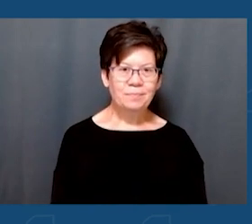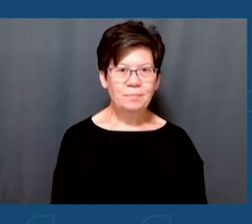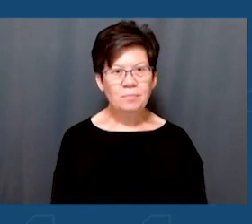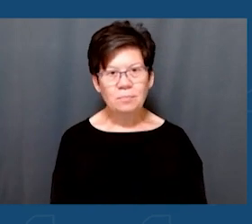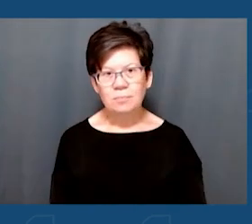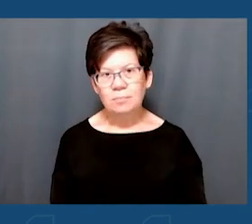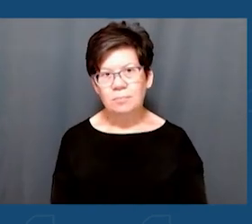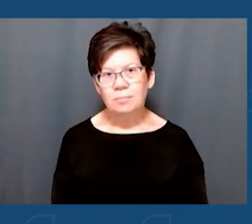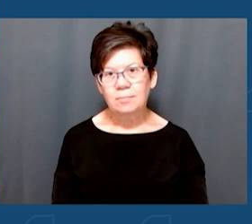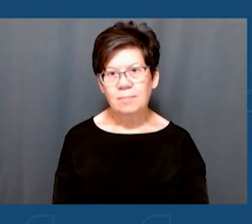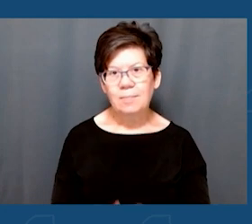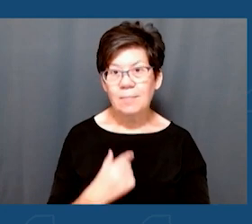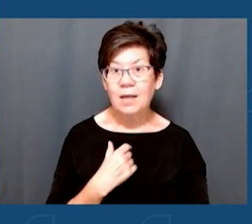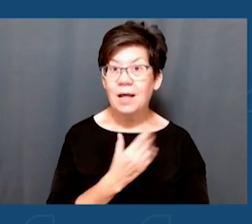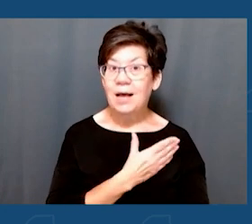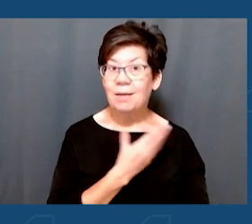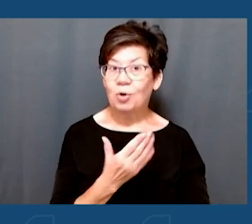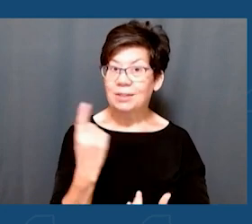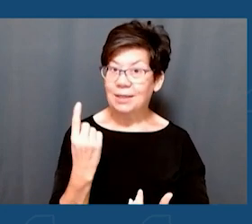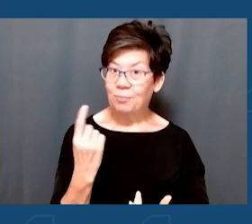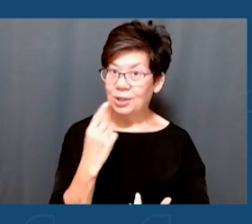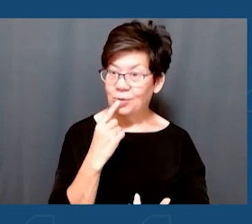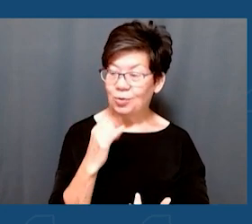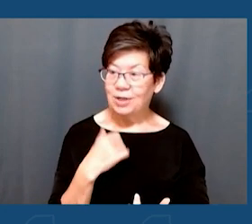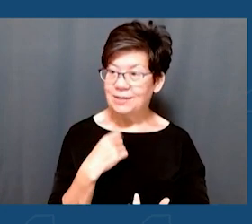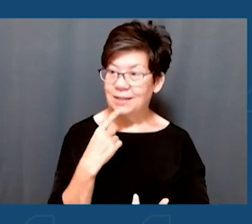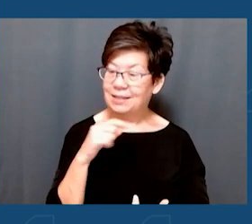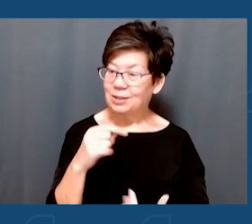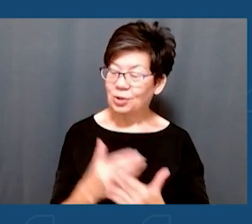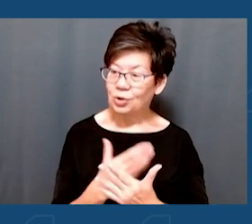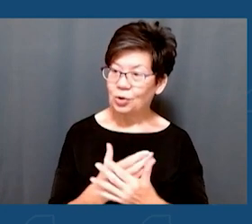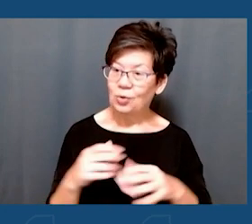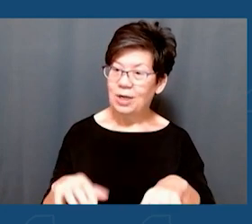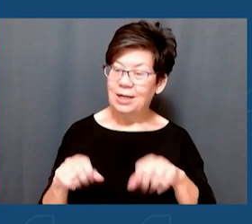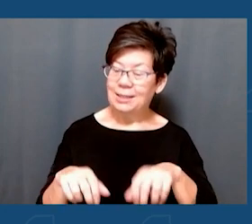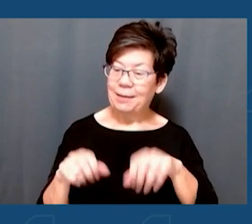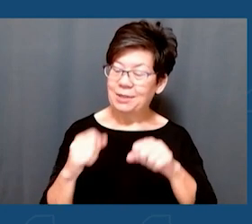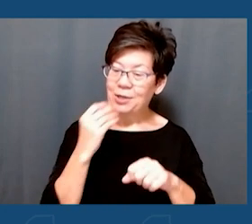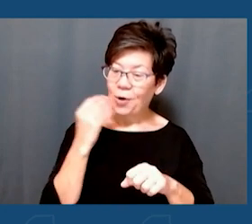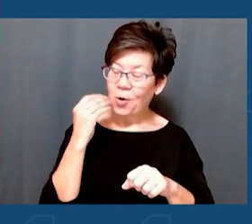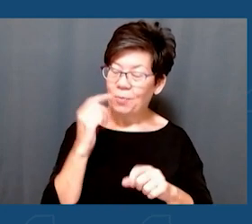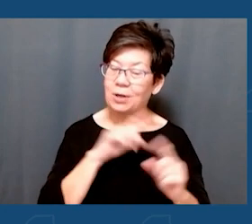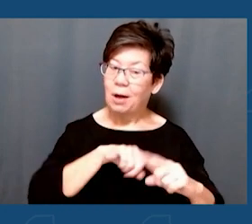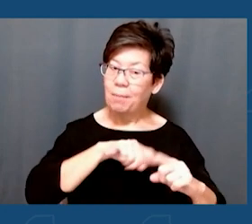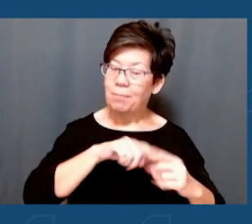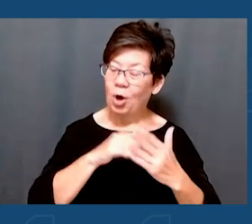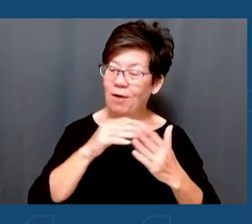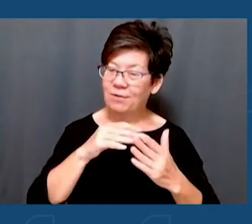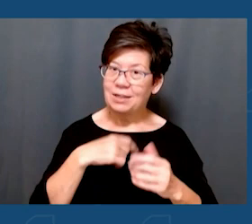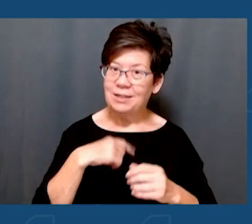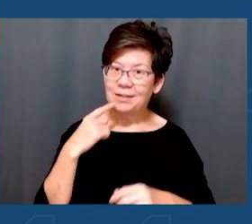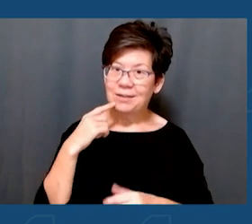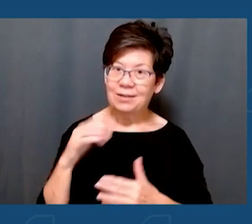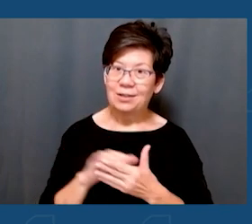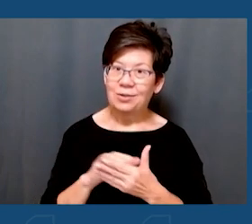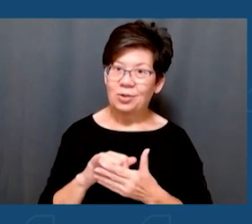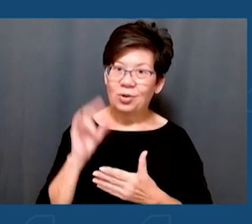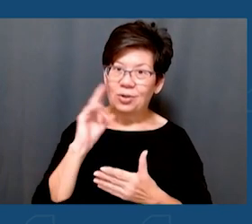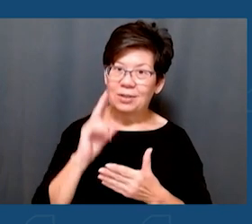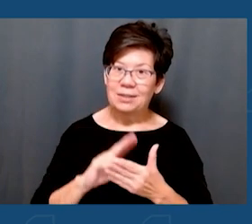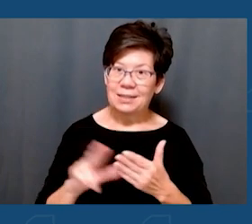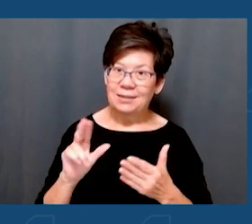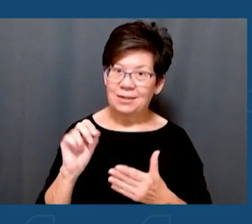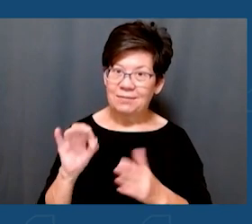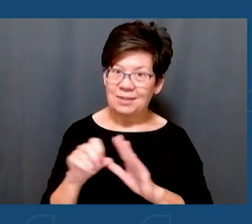And I brought someone who I said, this is your new adopted home. Come here a lot because they'll love you. That is New York Secretary of State,